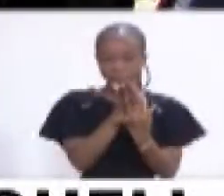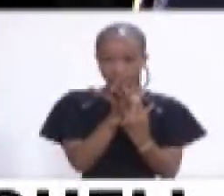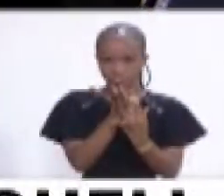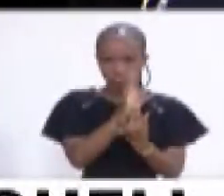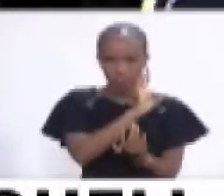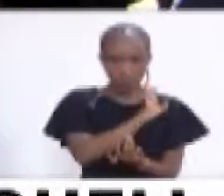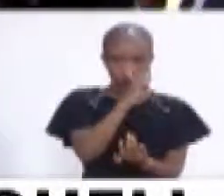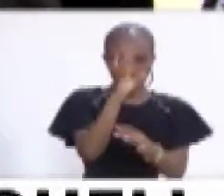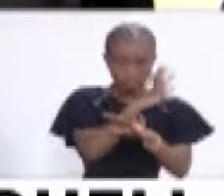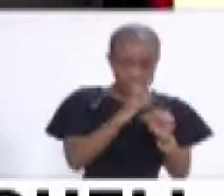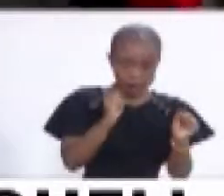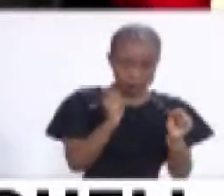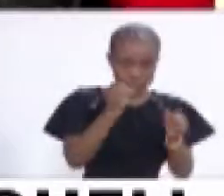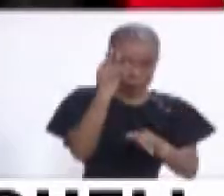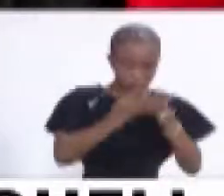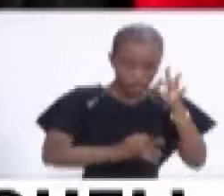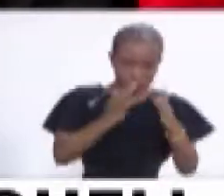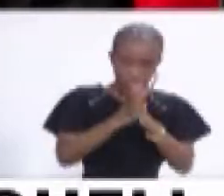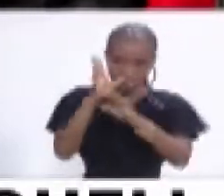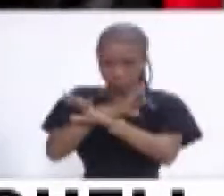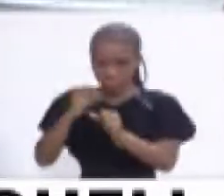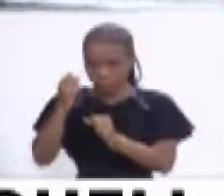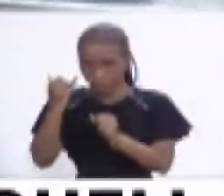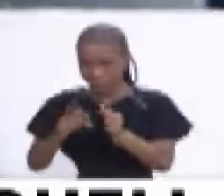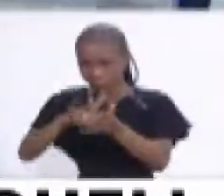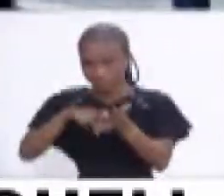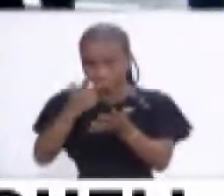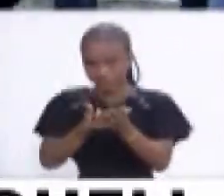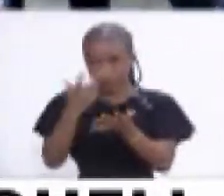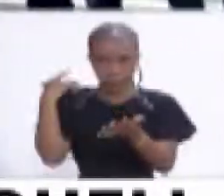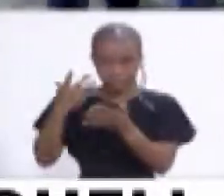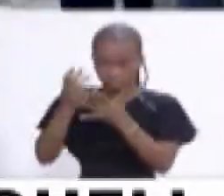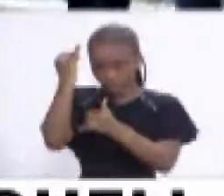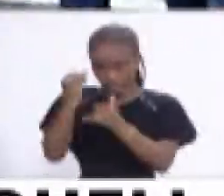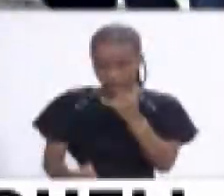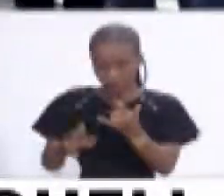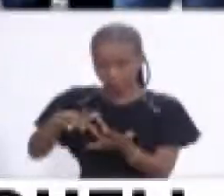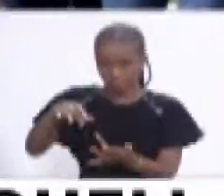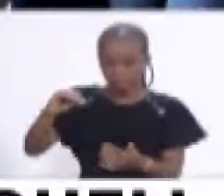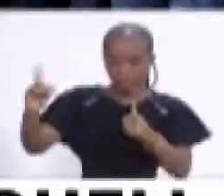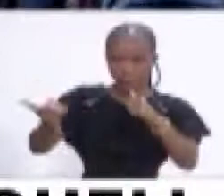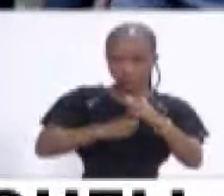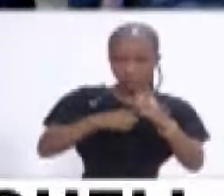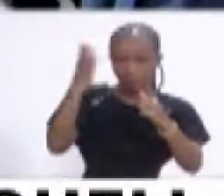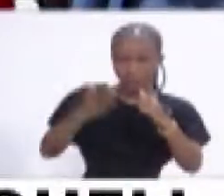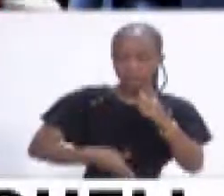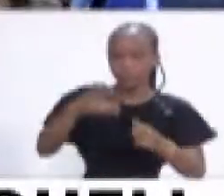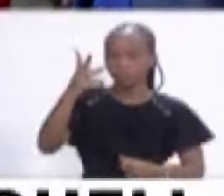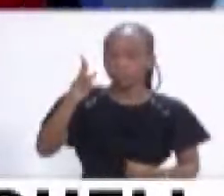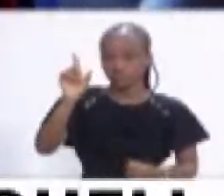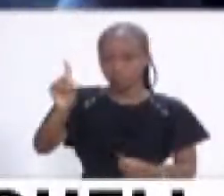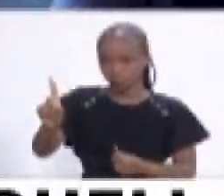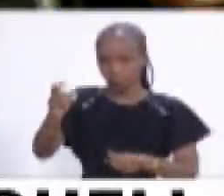ex-president of the judiciary and the head of state being the failure by the latter to approve the appointment of 6 out of the 41